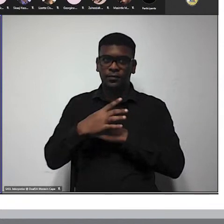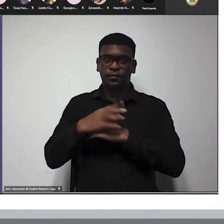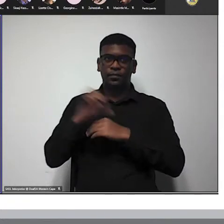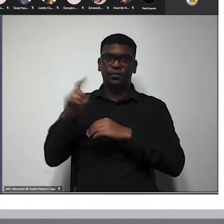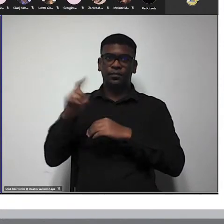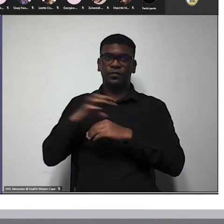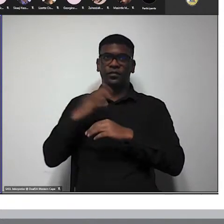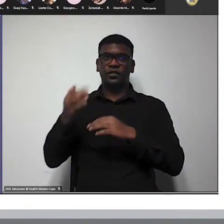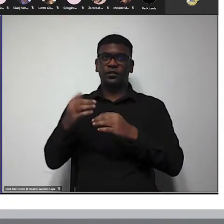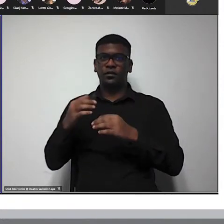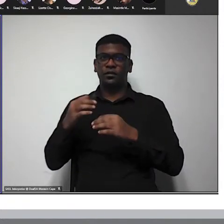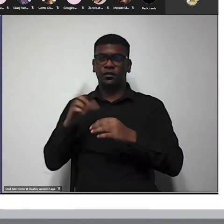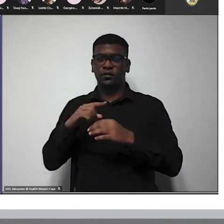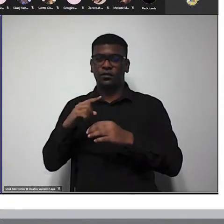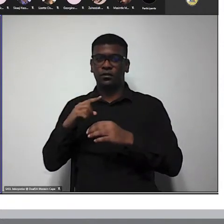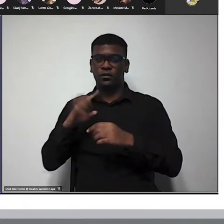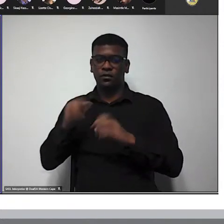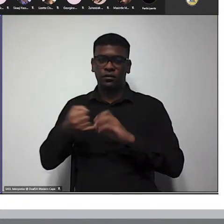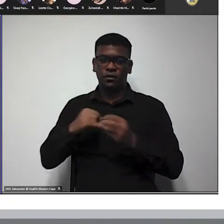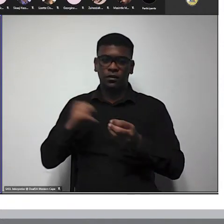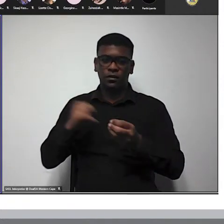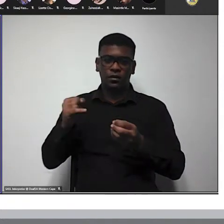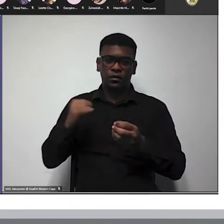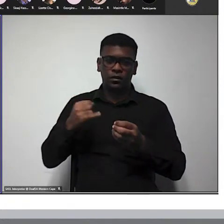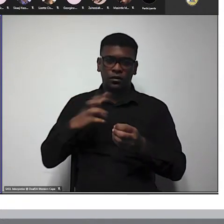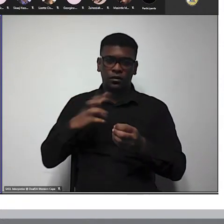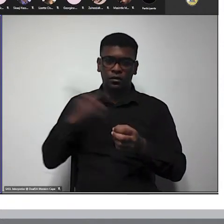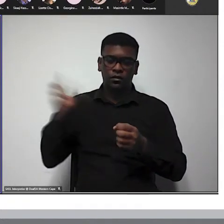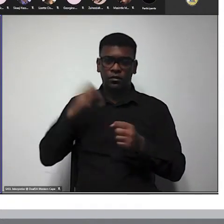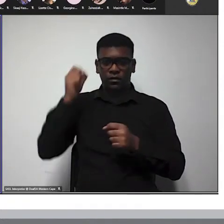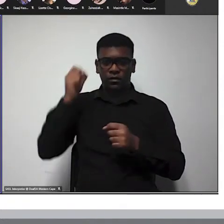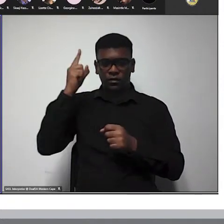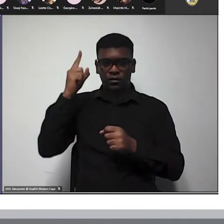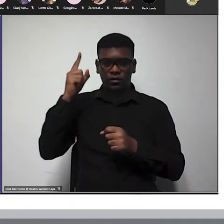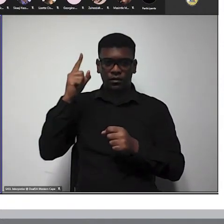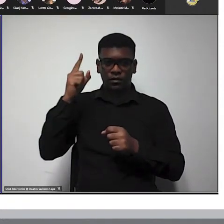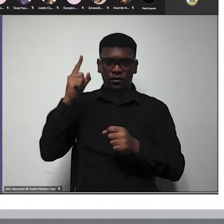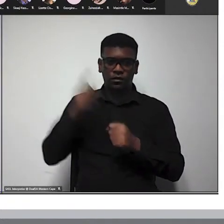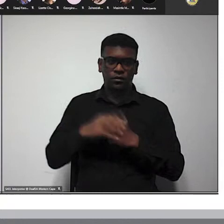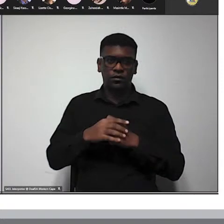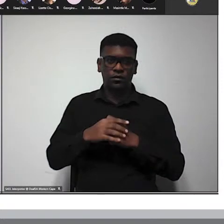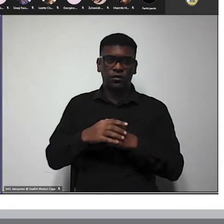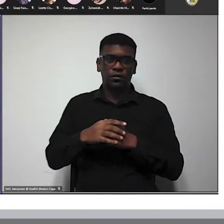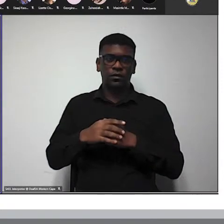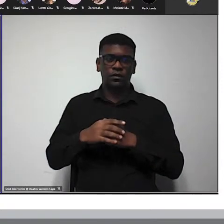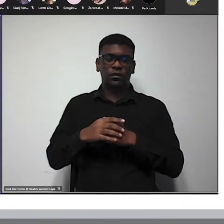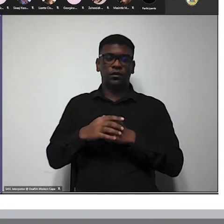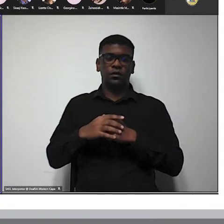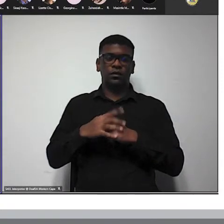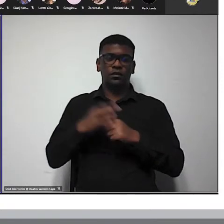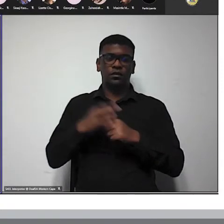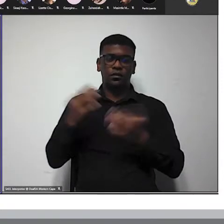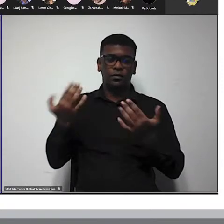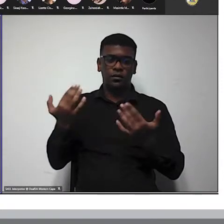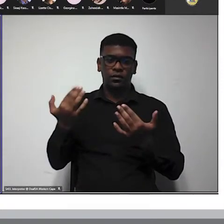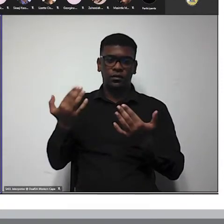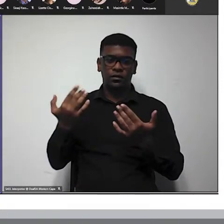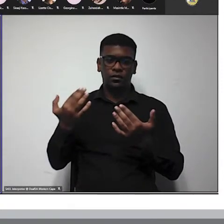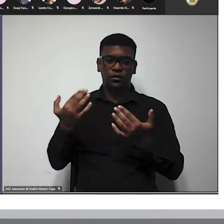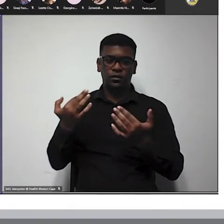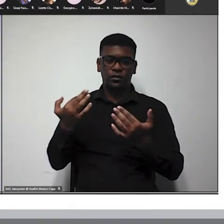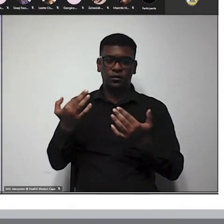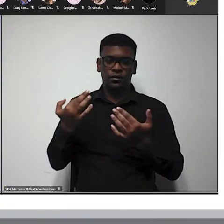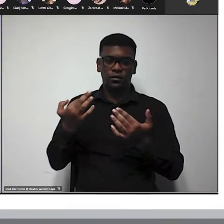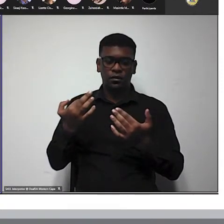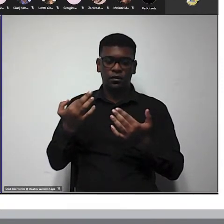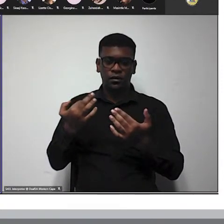bit of research to understand what the impacts would be, you know, what the impacts will be of